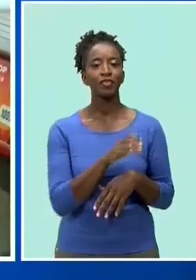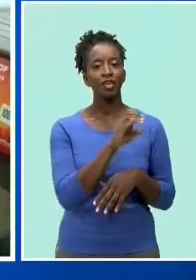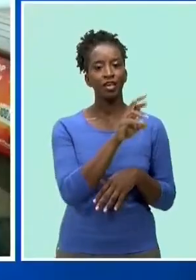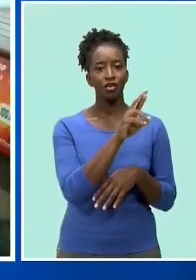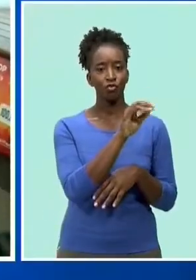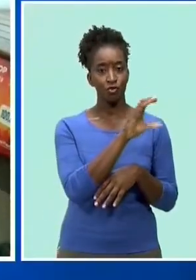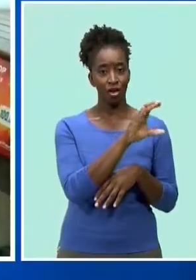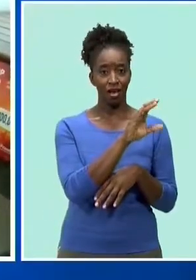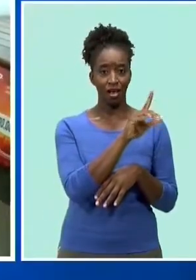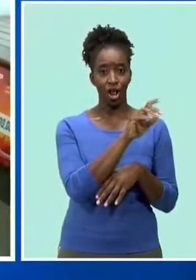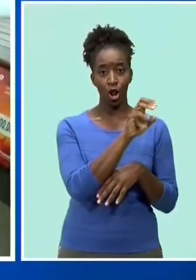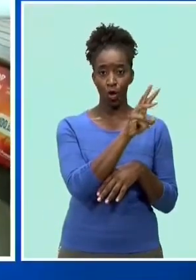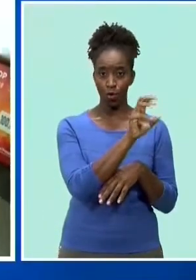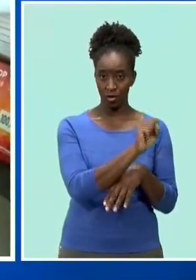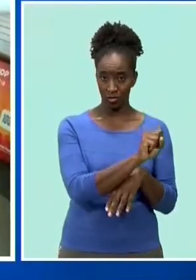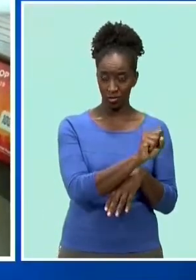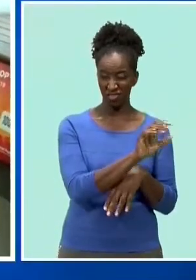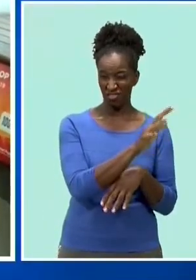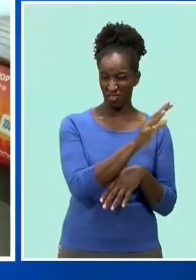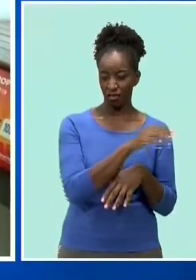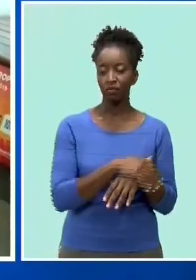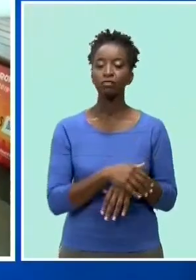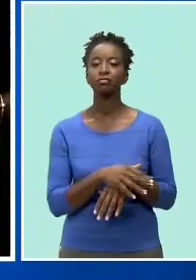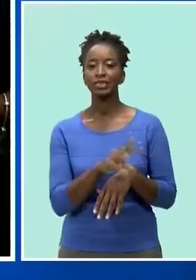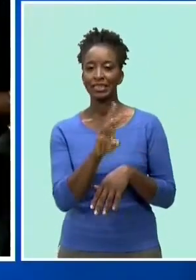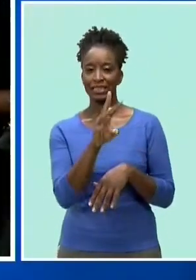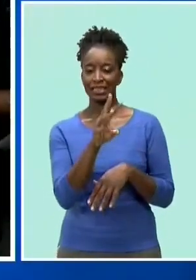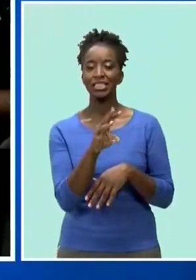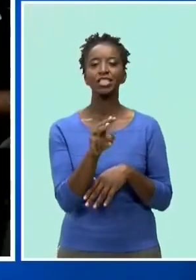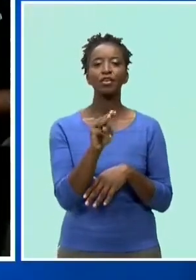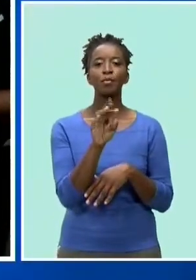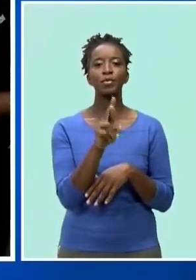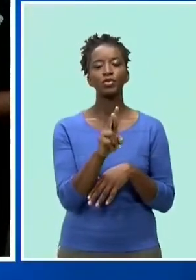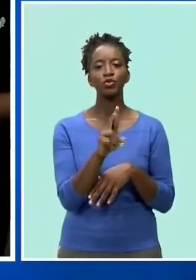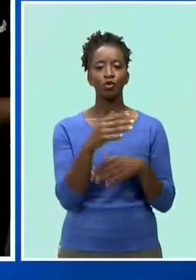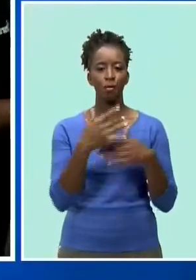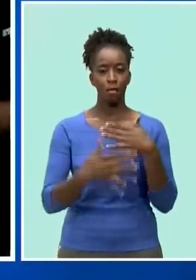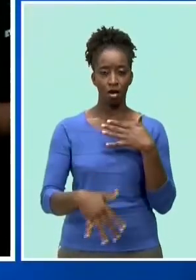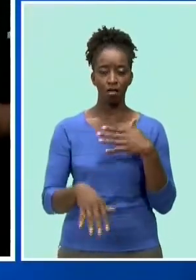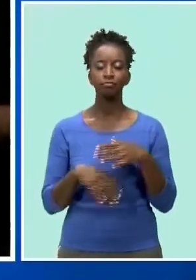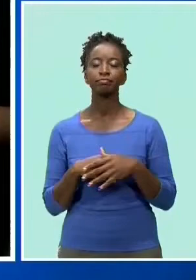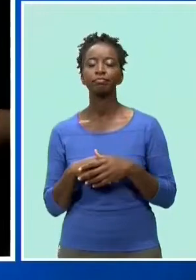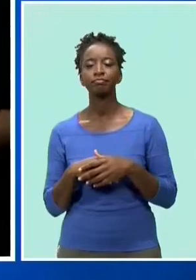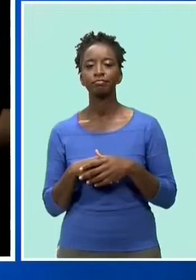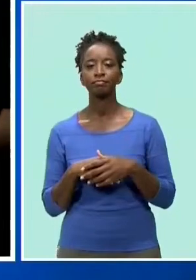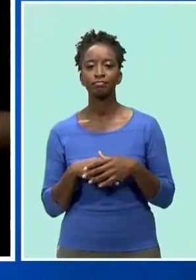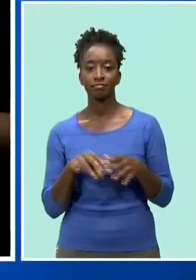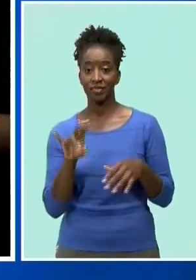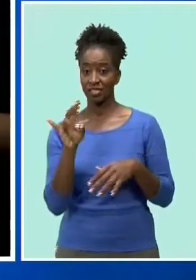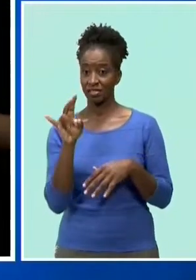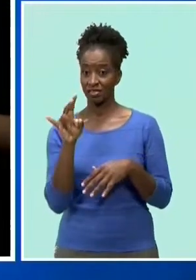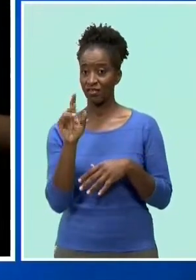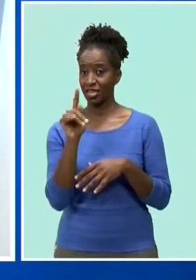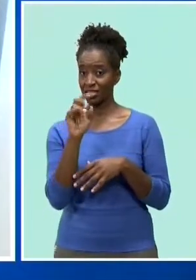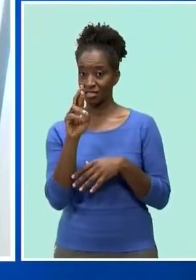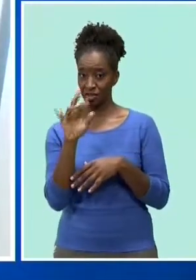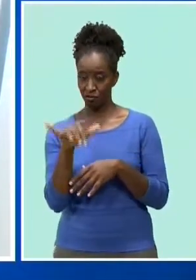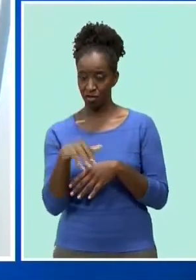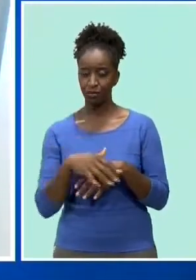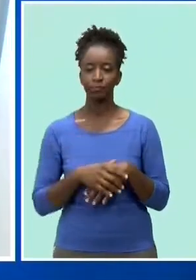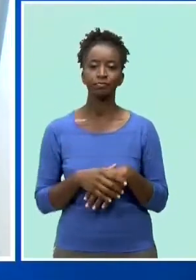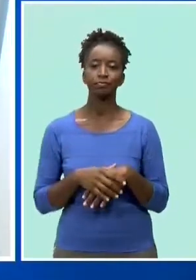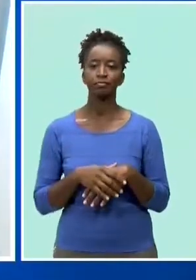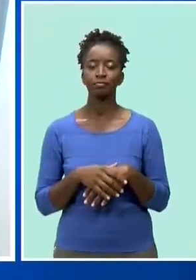performing as Granny will be at 5, and after him, the defending monarch Mr. Blood is at 6. Terry makes her Pickety Crop Finals debut at number 7, ahead of